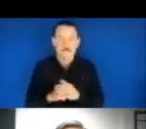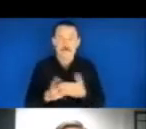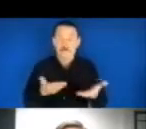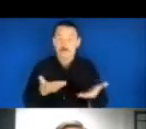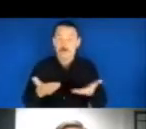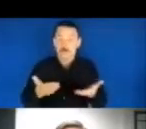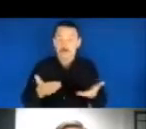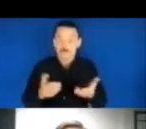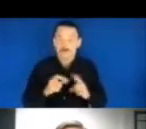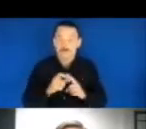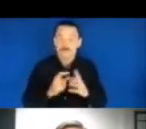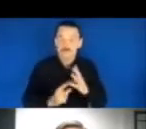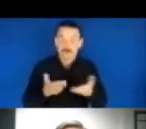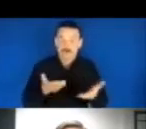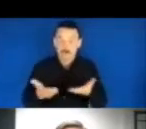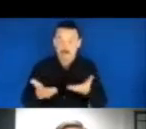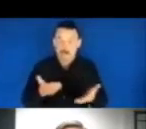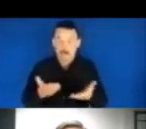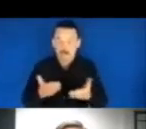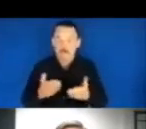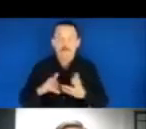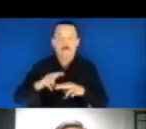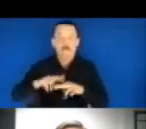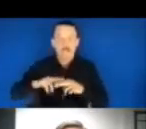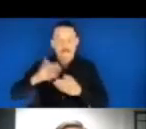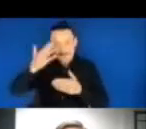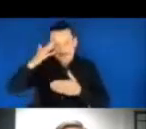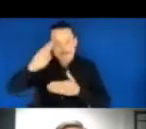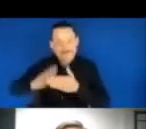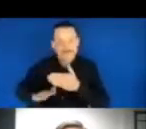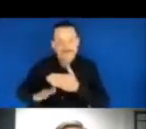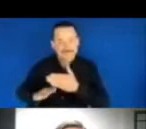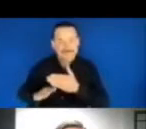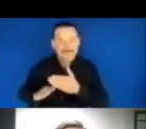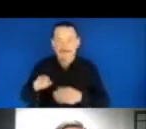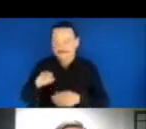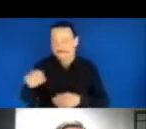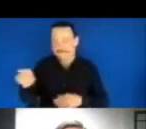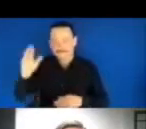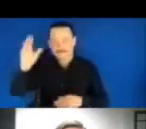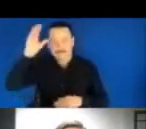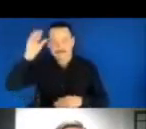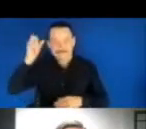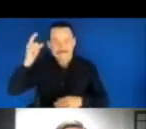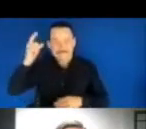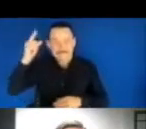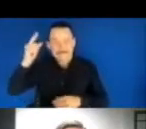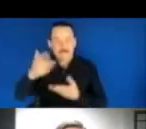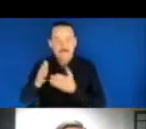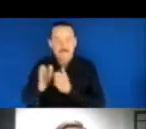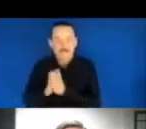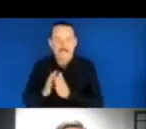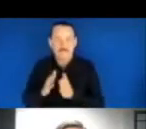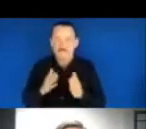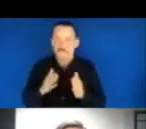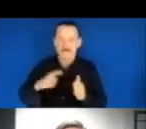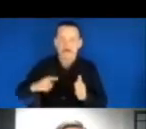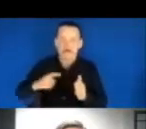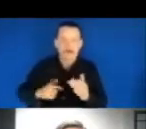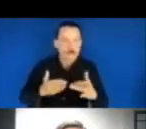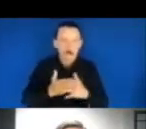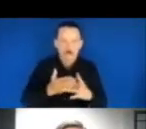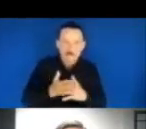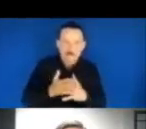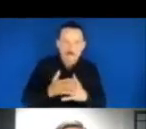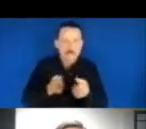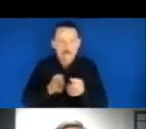disability and the impacts that it can have when you come to study at a university level. Now, sometimes